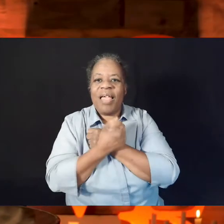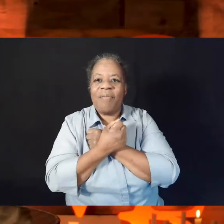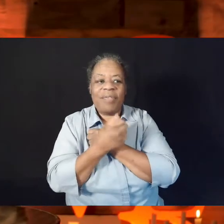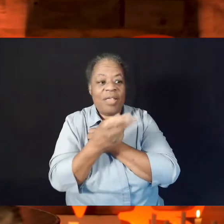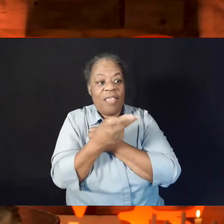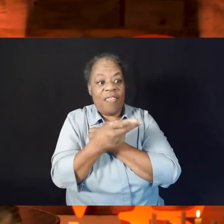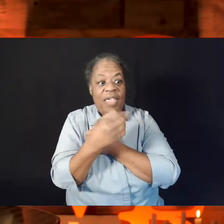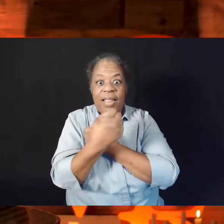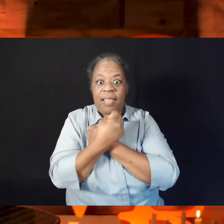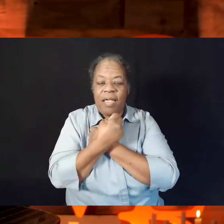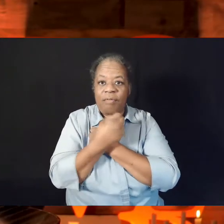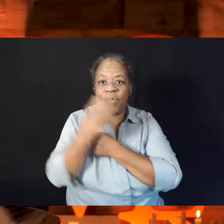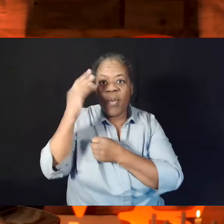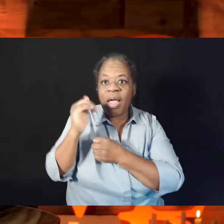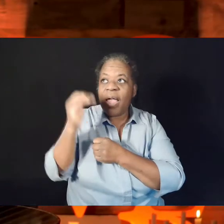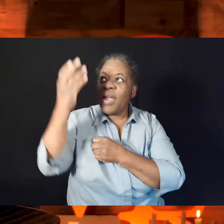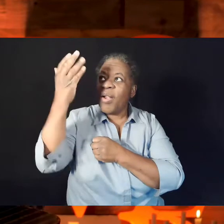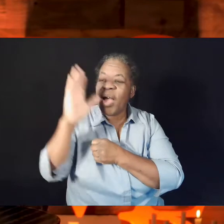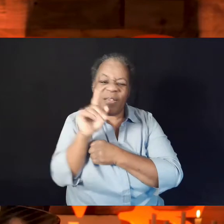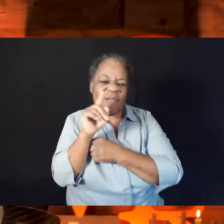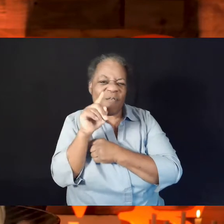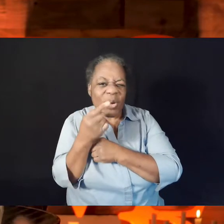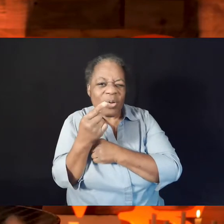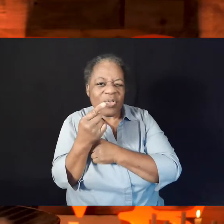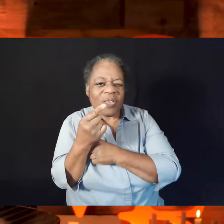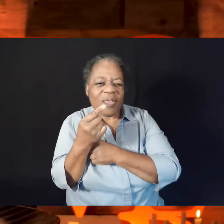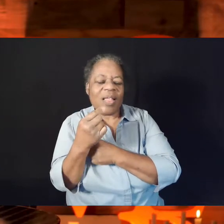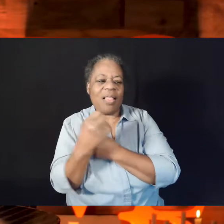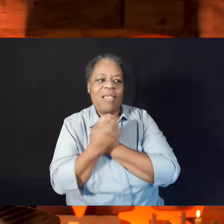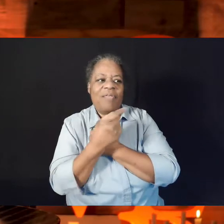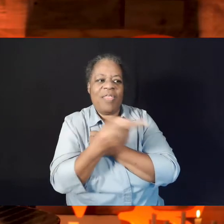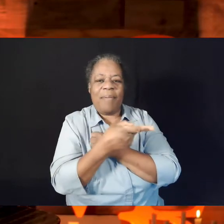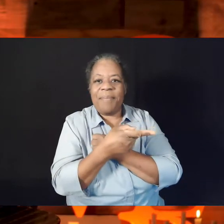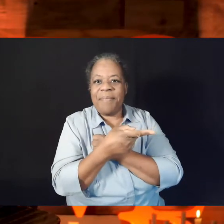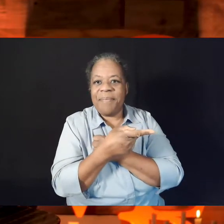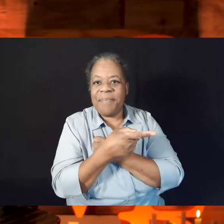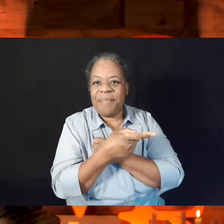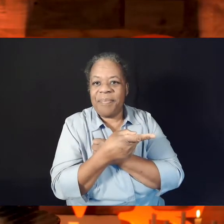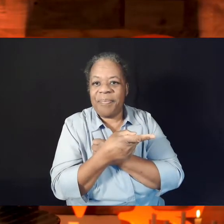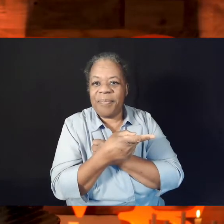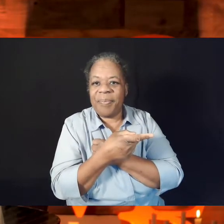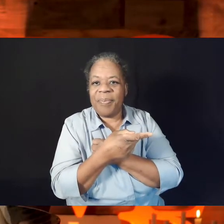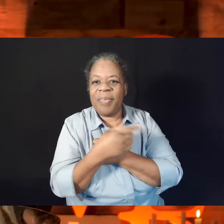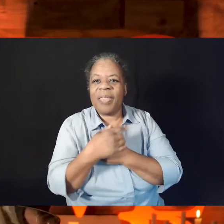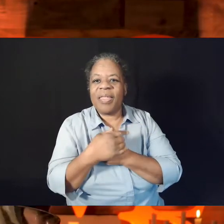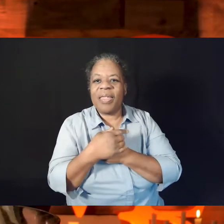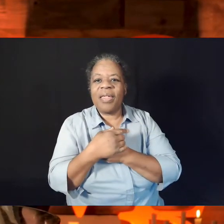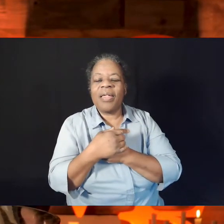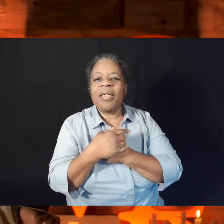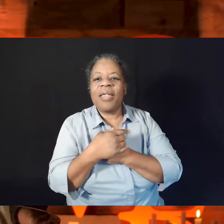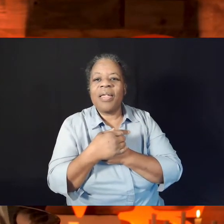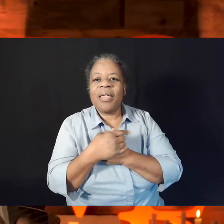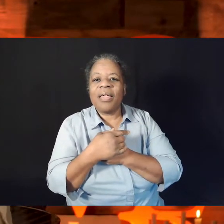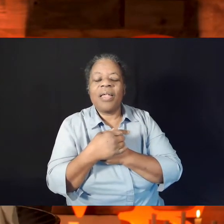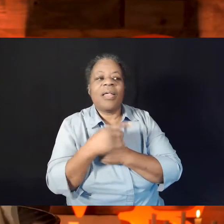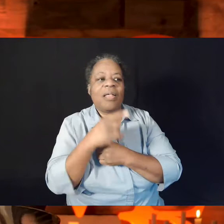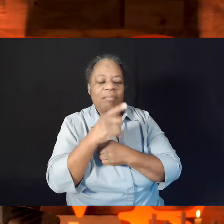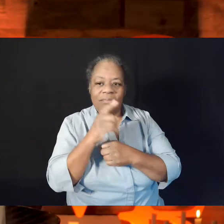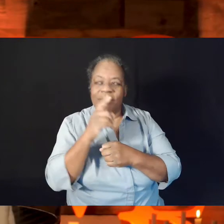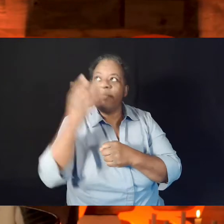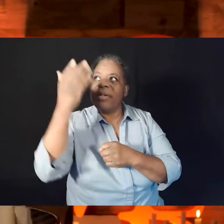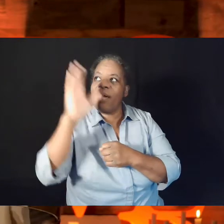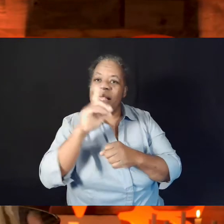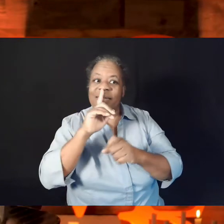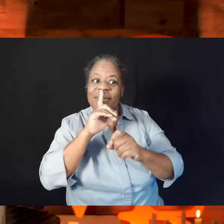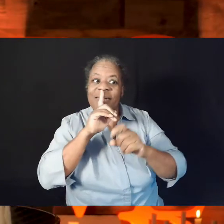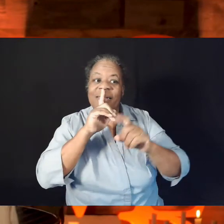them. And in their observance of the commands of God, probably beginning with love the Lord your God with all your heart,